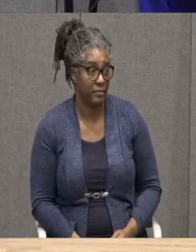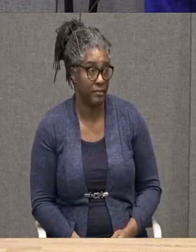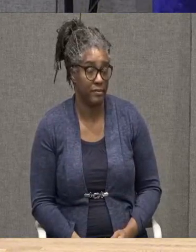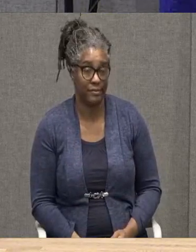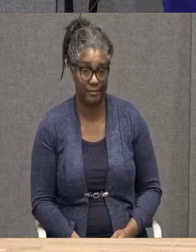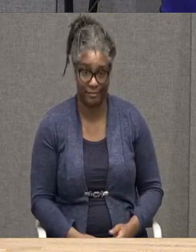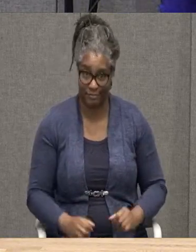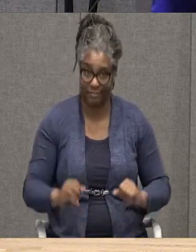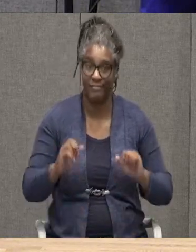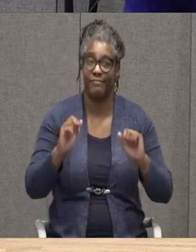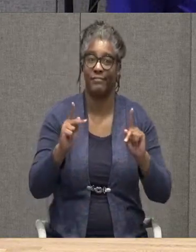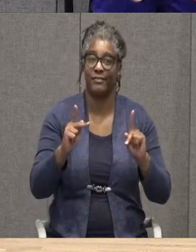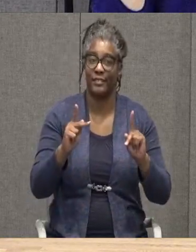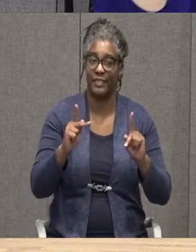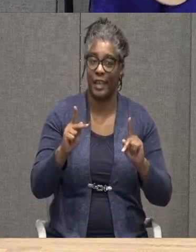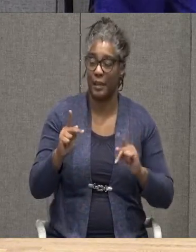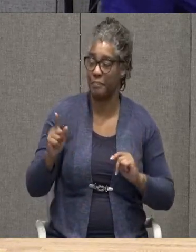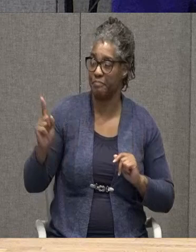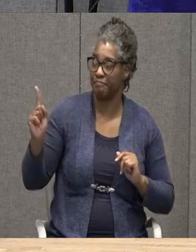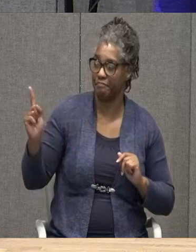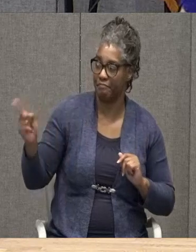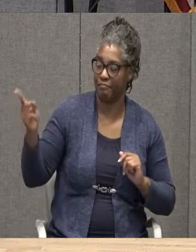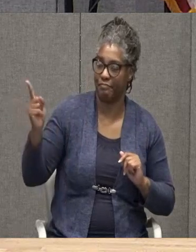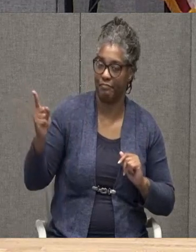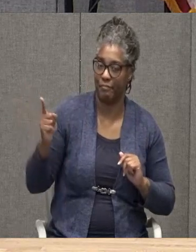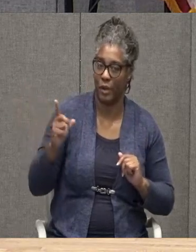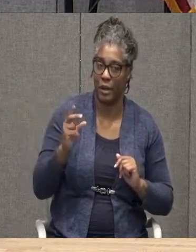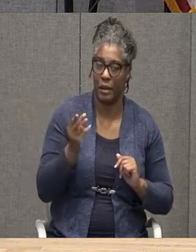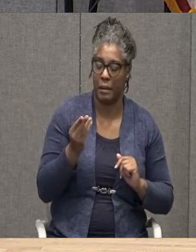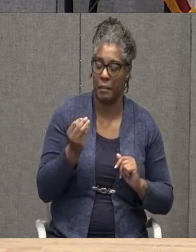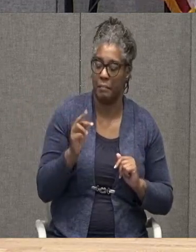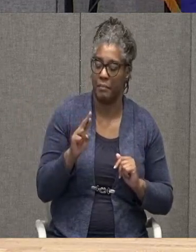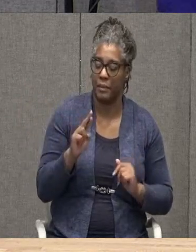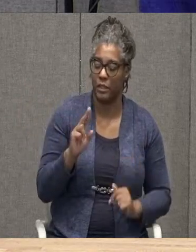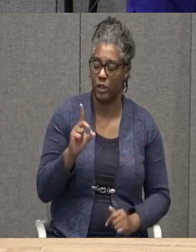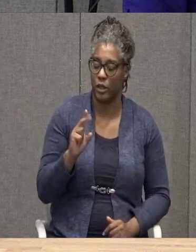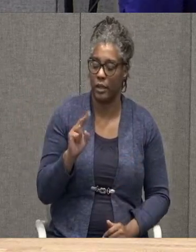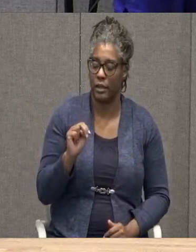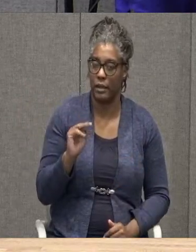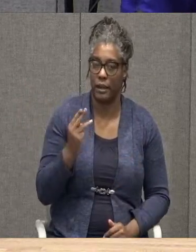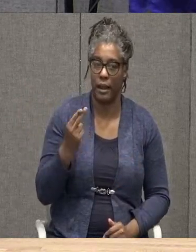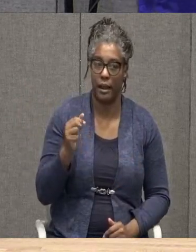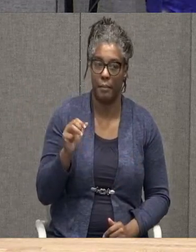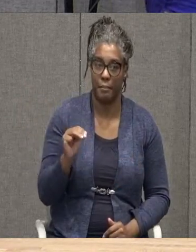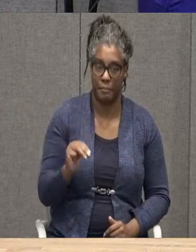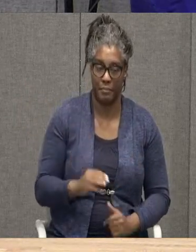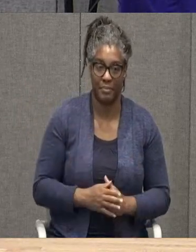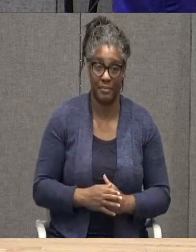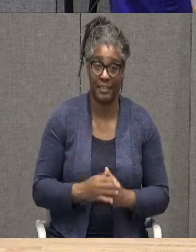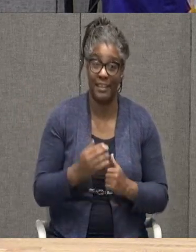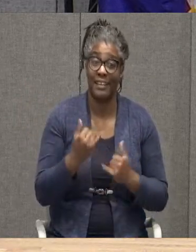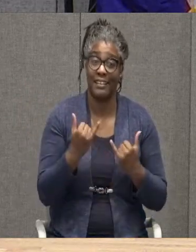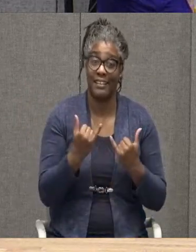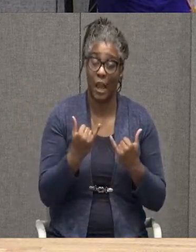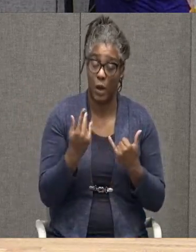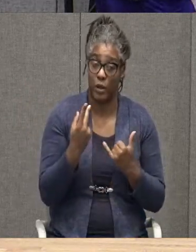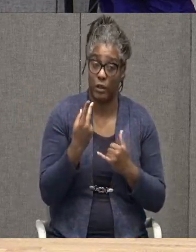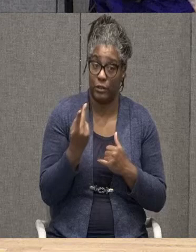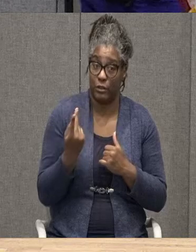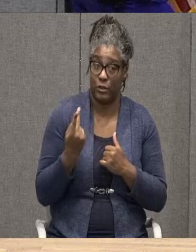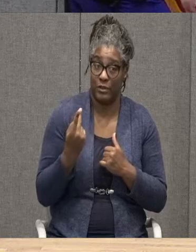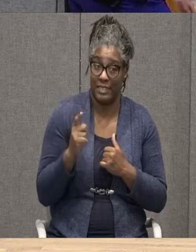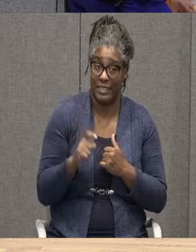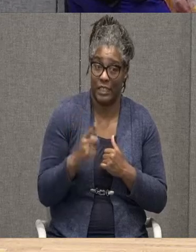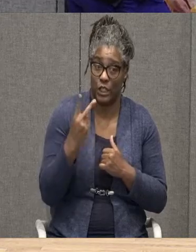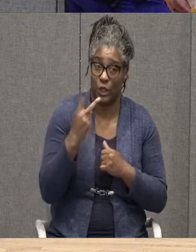All right, point Mr. Dunham. All right, so we now both need 2 more times. All right, ready?